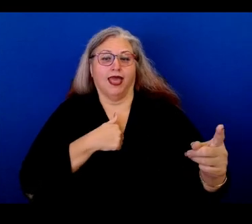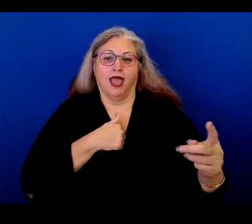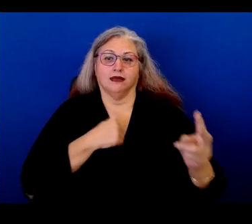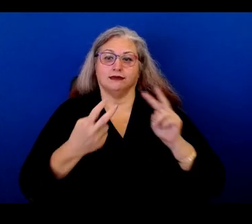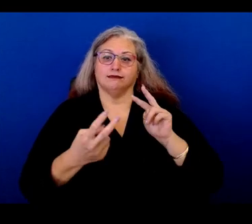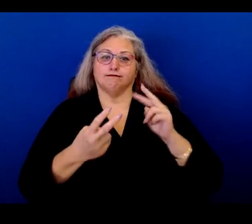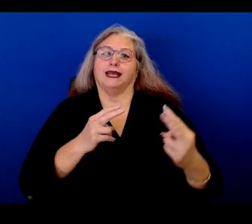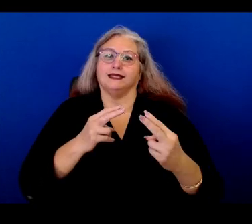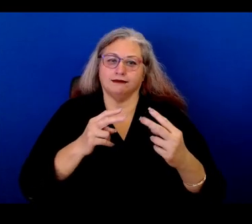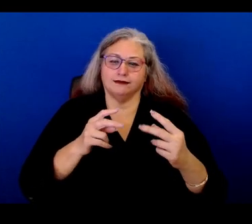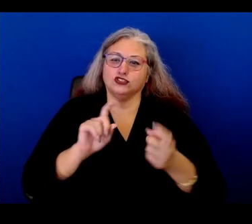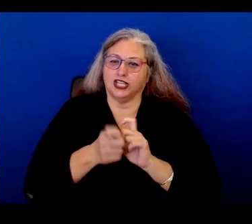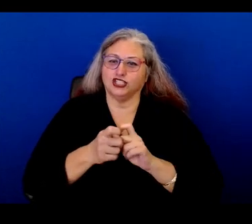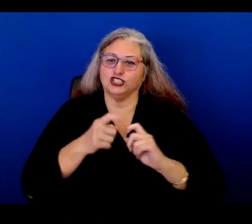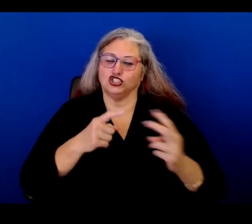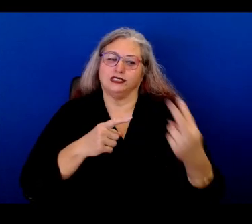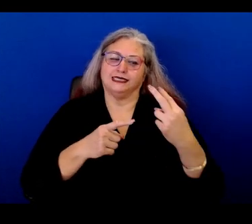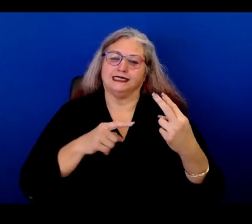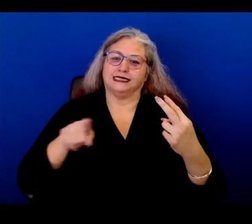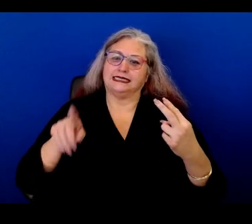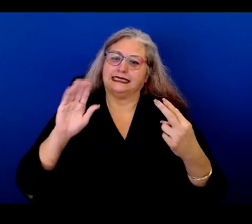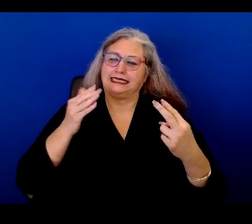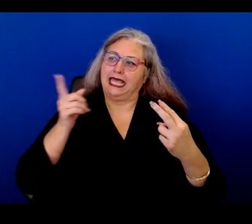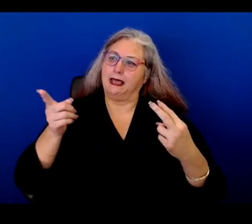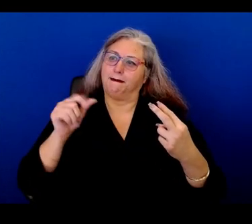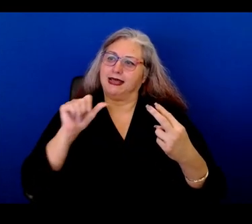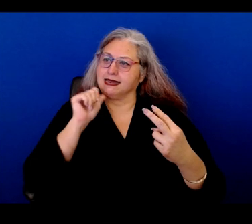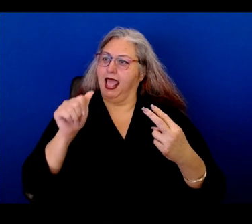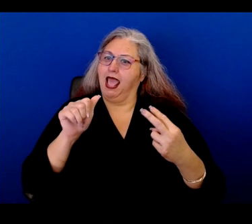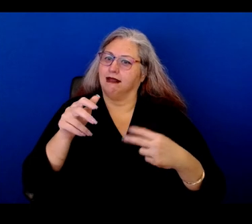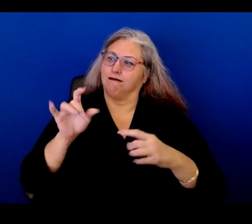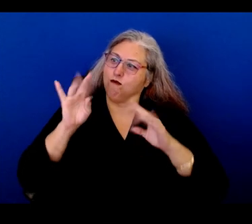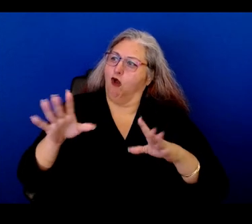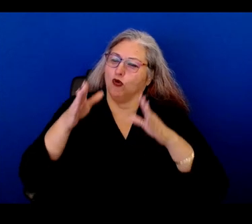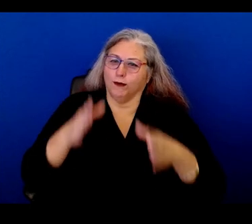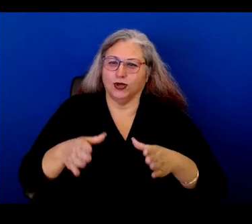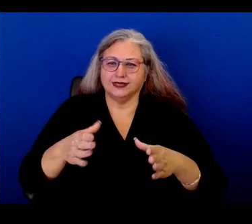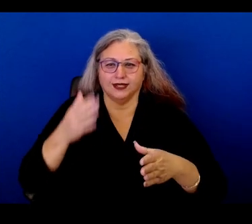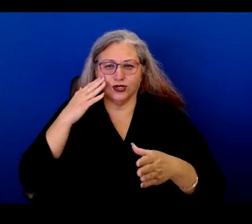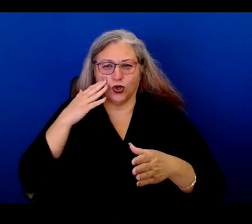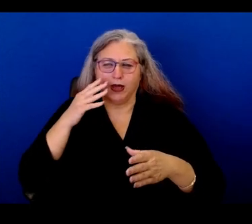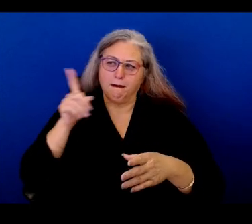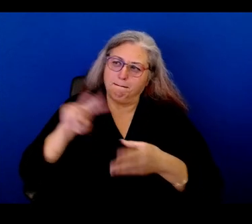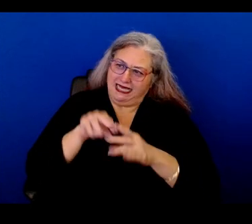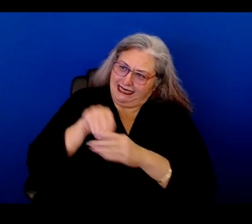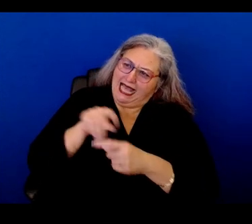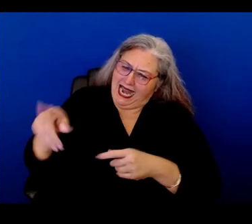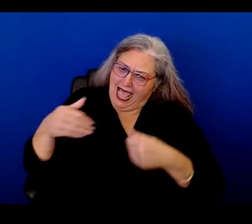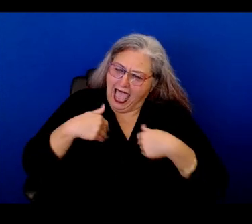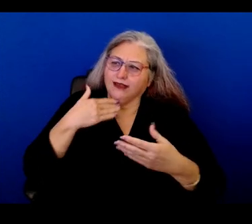she doesn't seem like such a terrible person. You know, like there's some good in there.